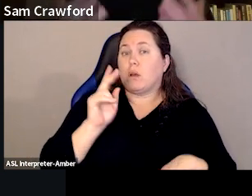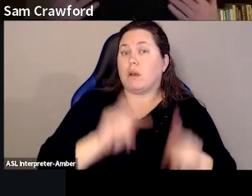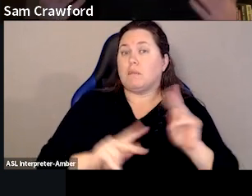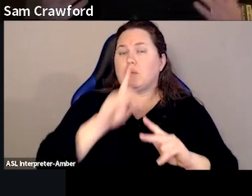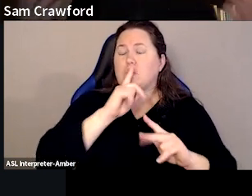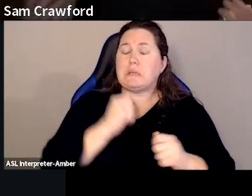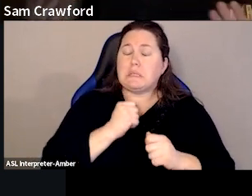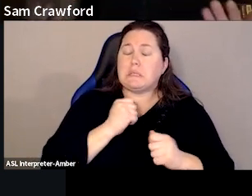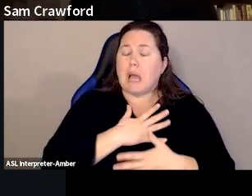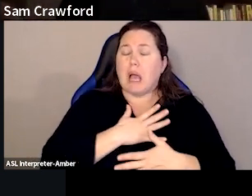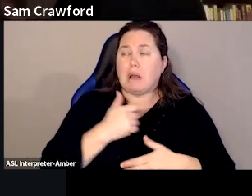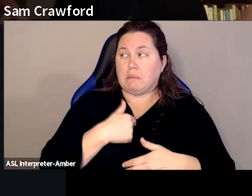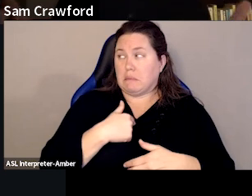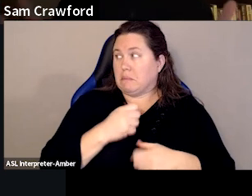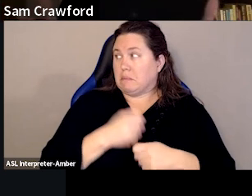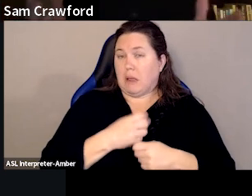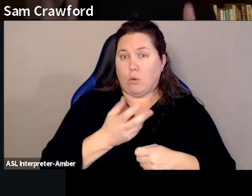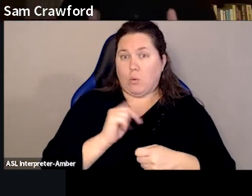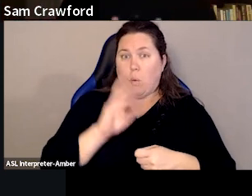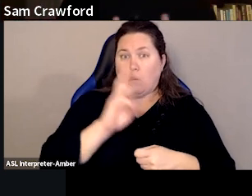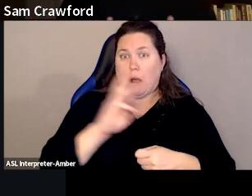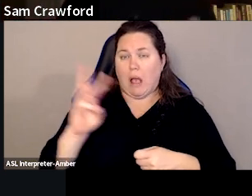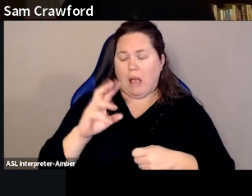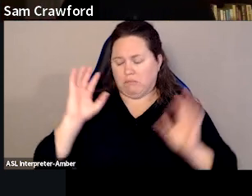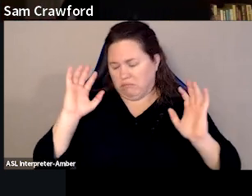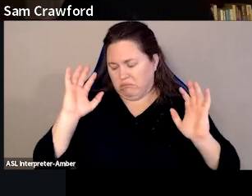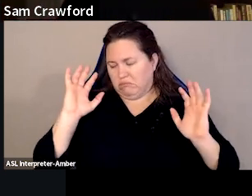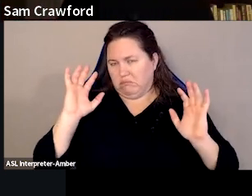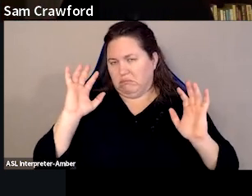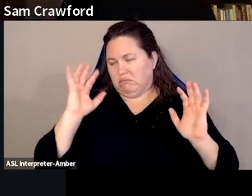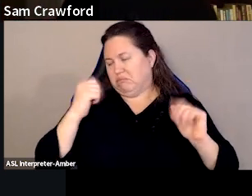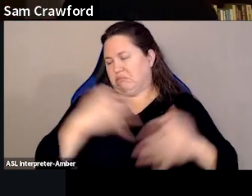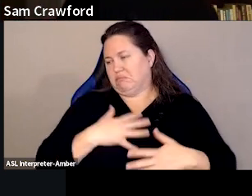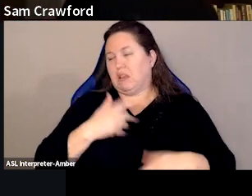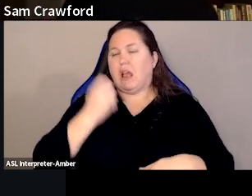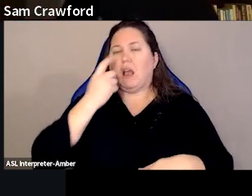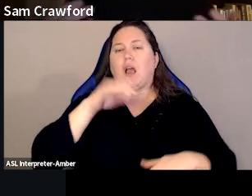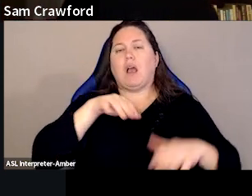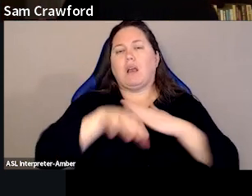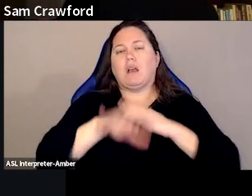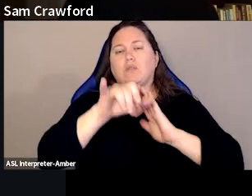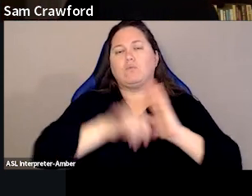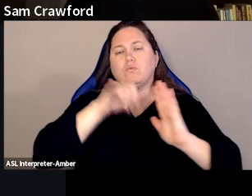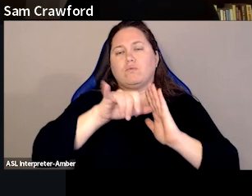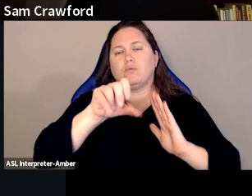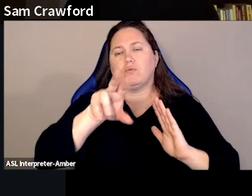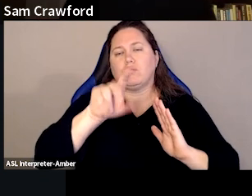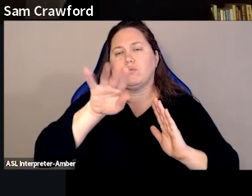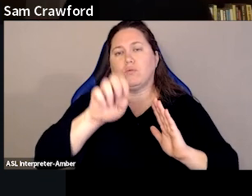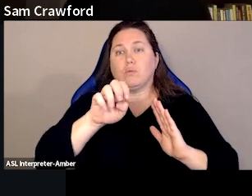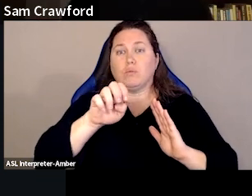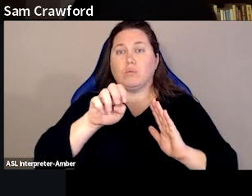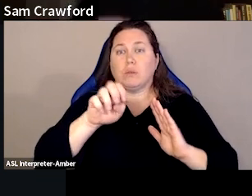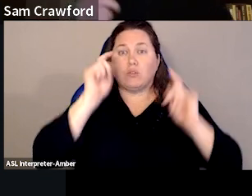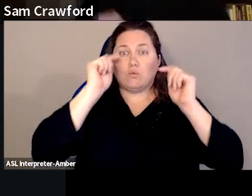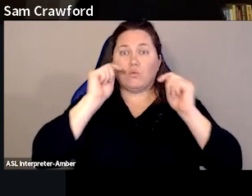website. No, I was. So I would go into a YouTube tutorial and I'd be lost within 5